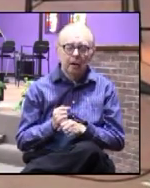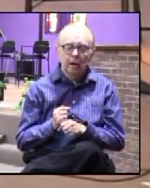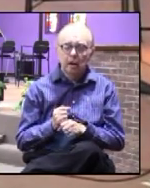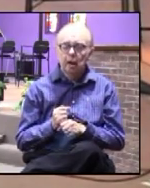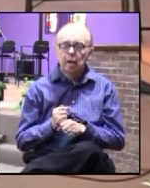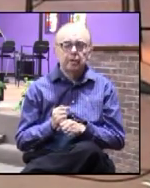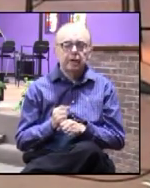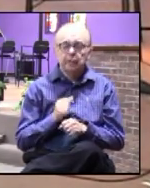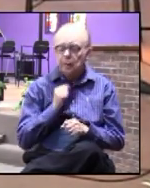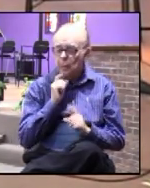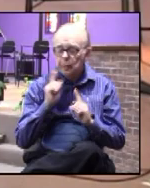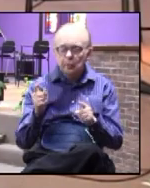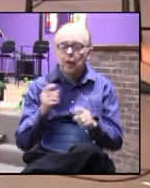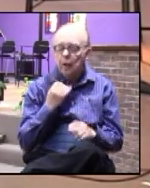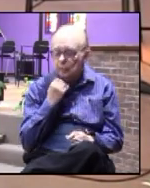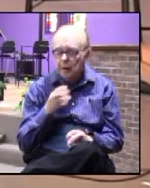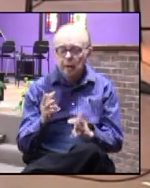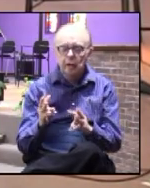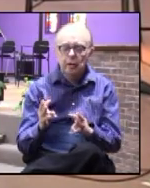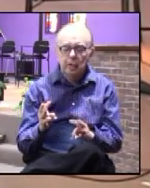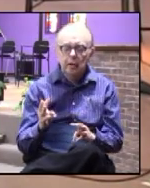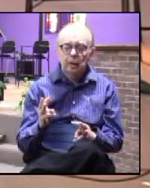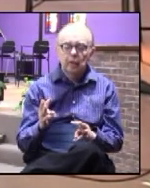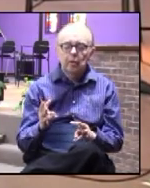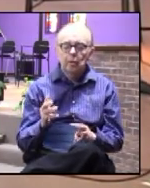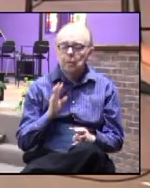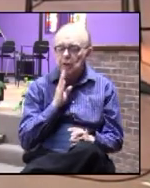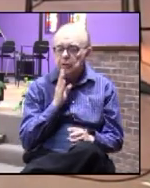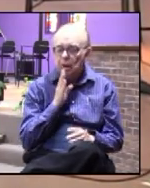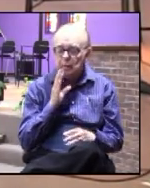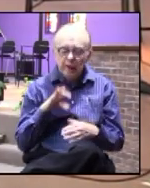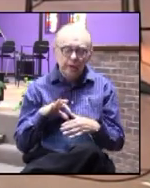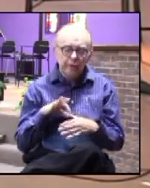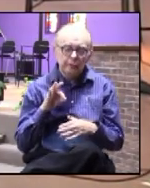misdirected when they talk about spiritual burnout.